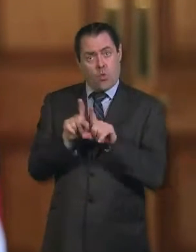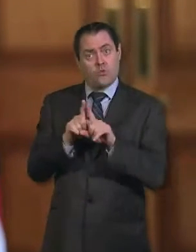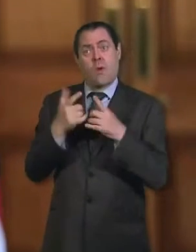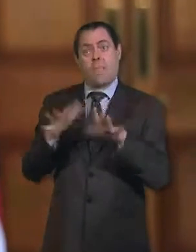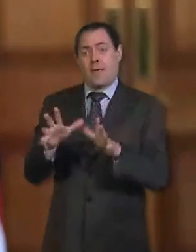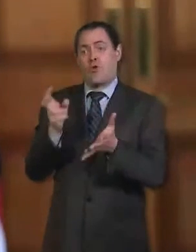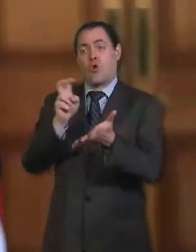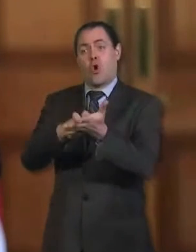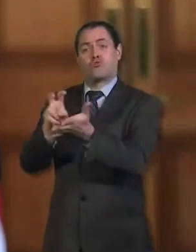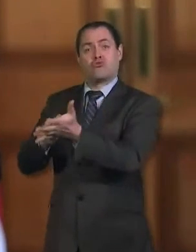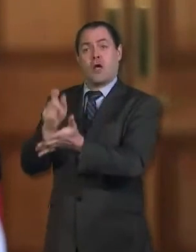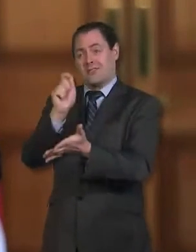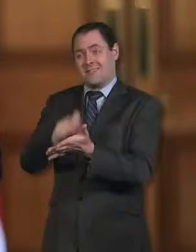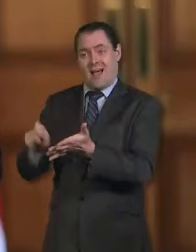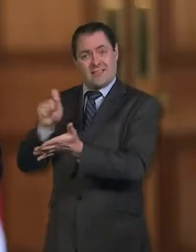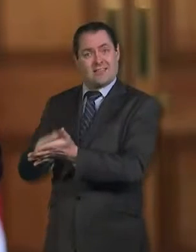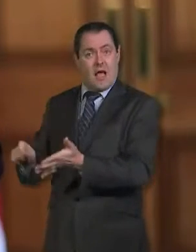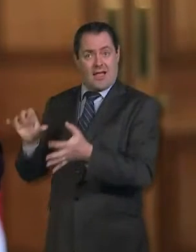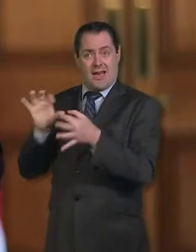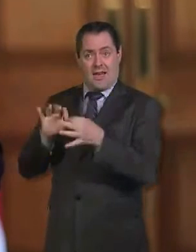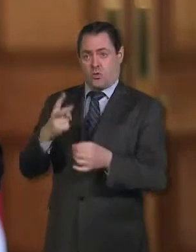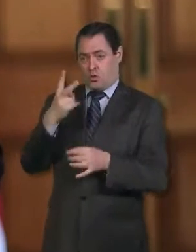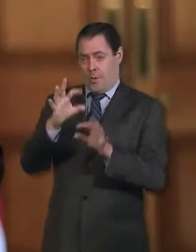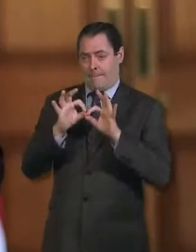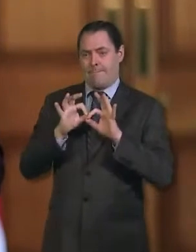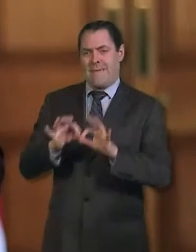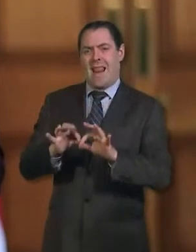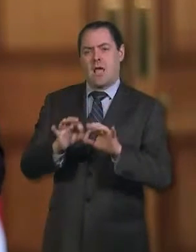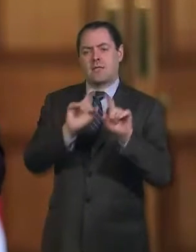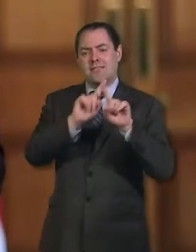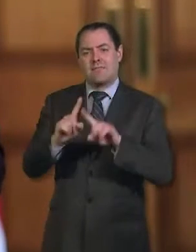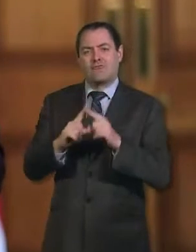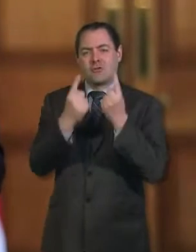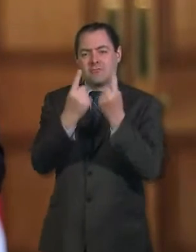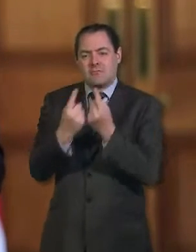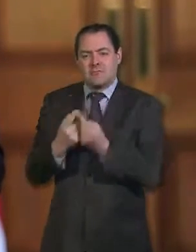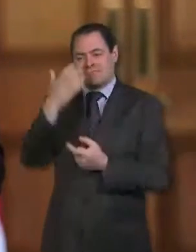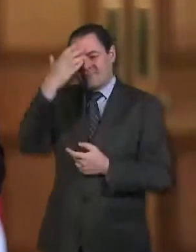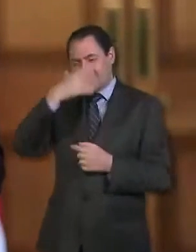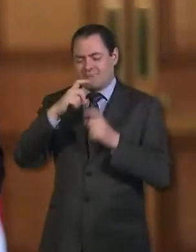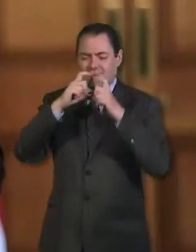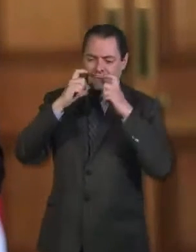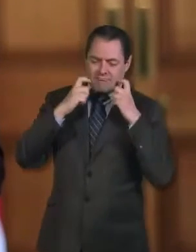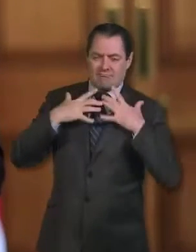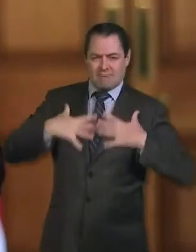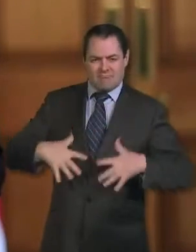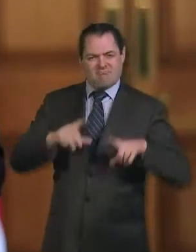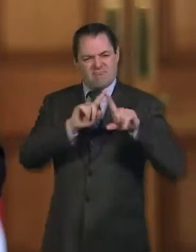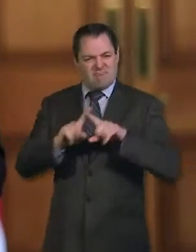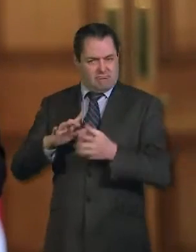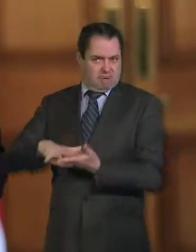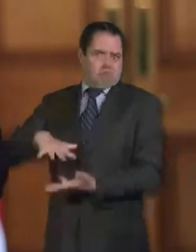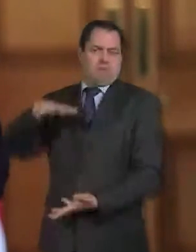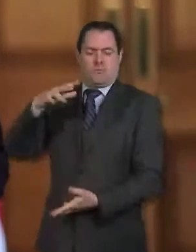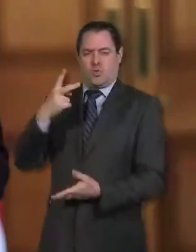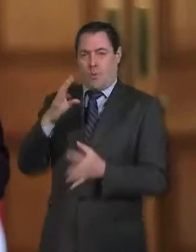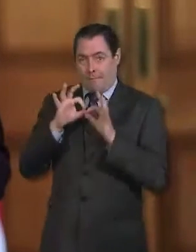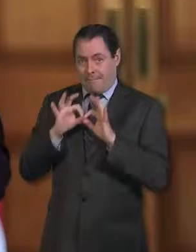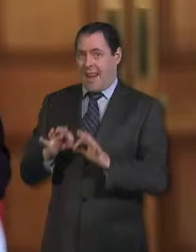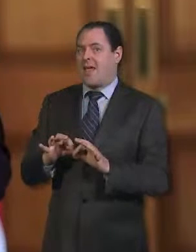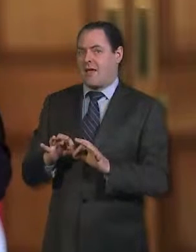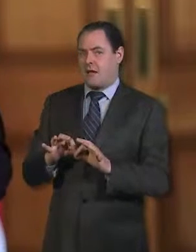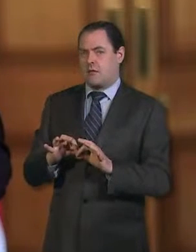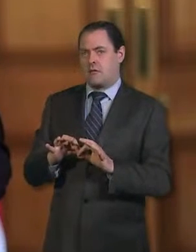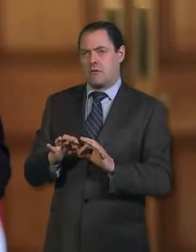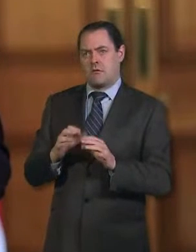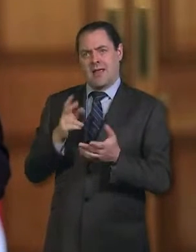billion items of PPE here in the UK. I set a national challenge, and I'm absolutely delighted that Lord